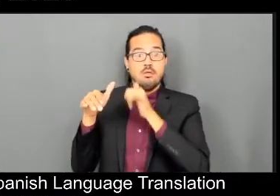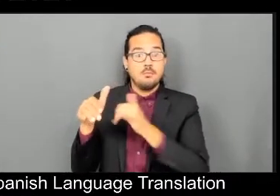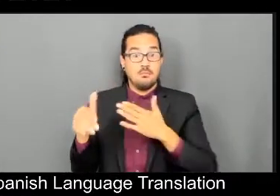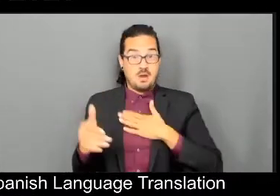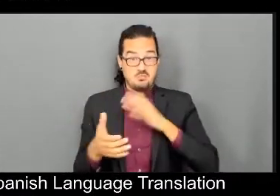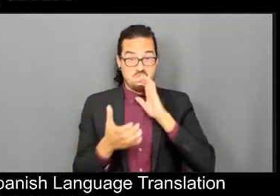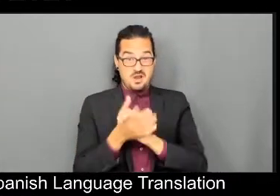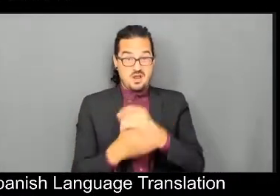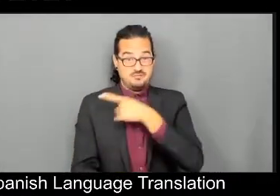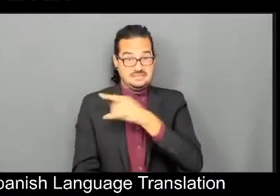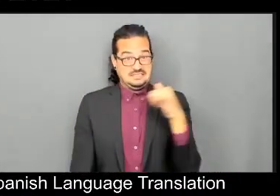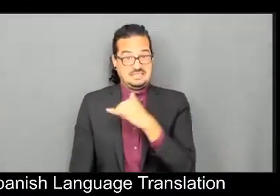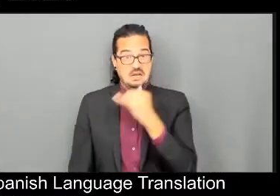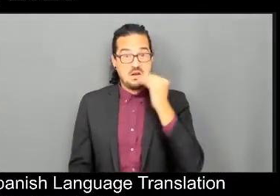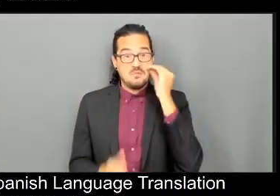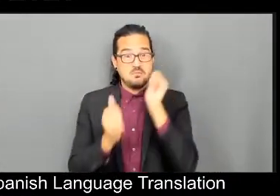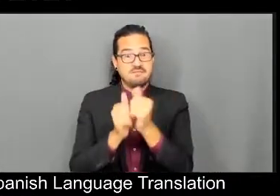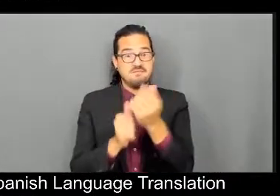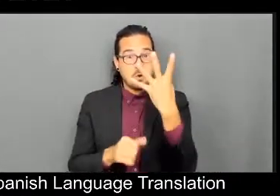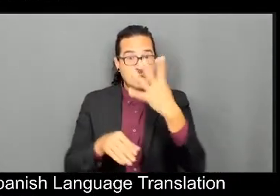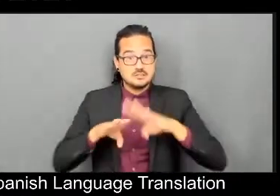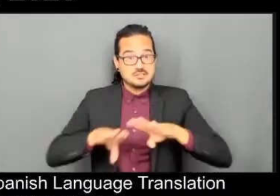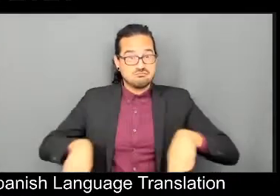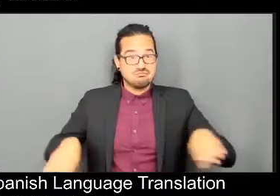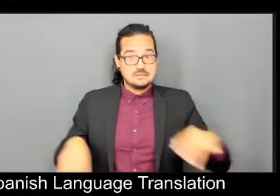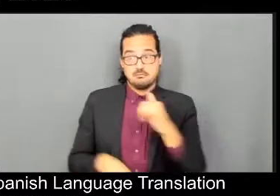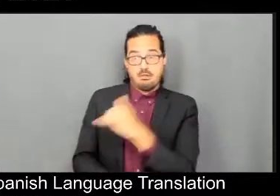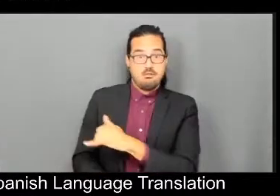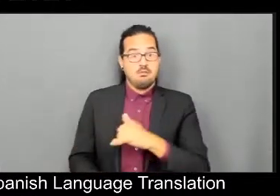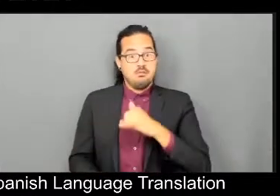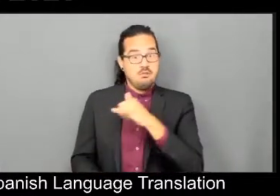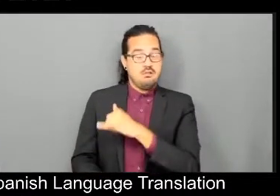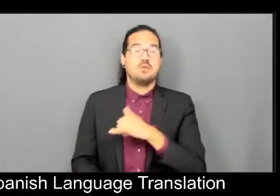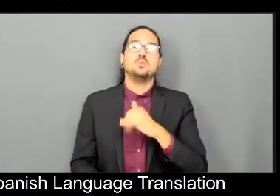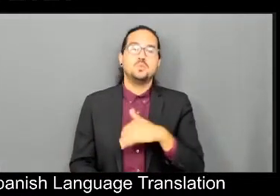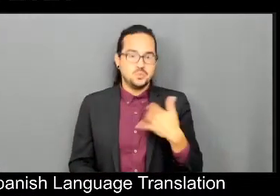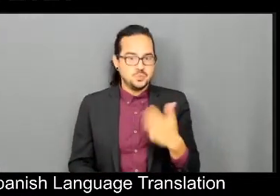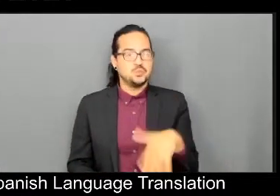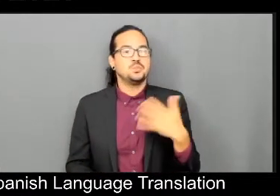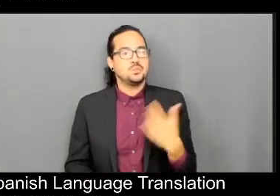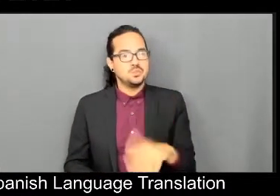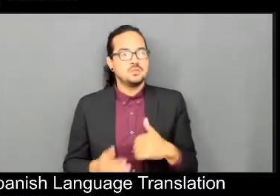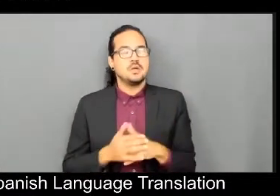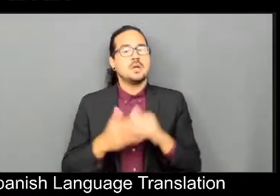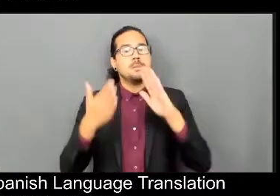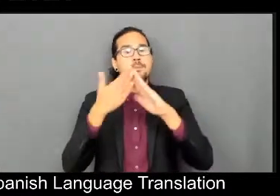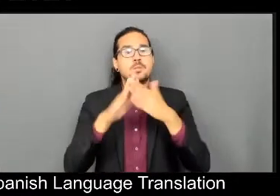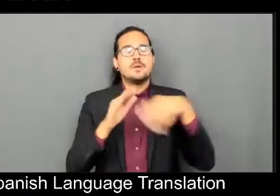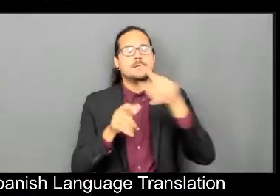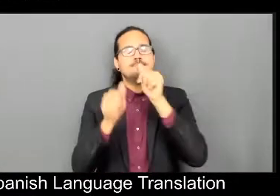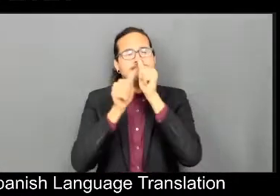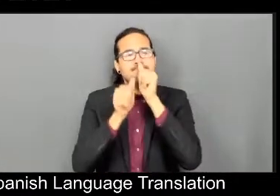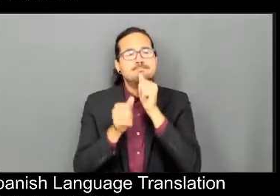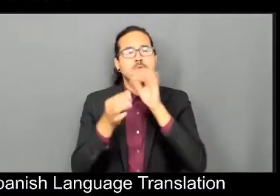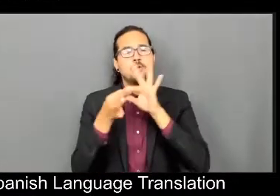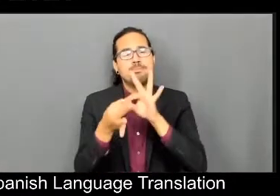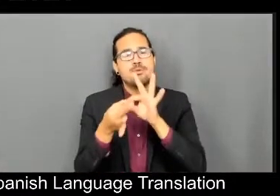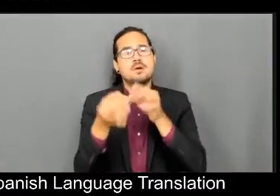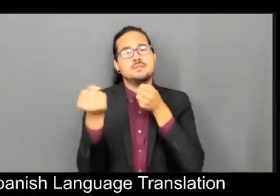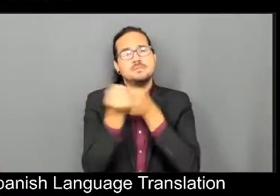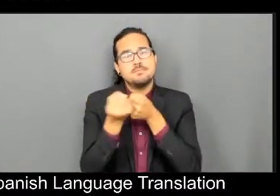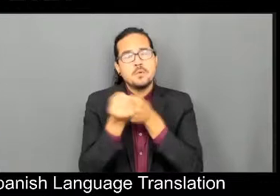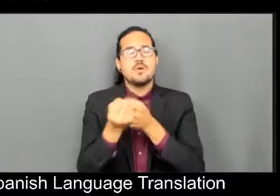community in general needs a big thank you. Thank you for the continued support we've had and for watching after everything,